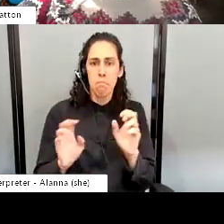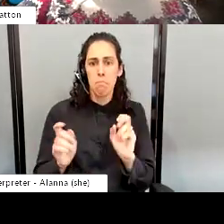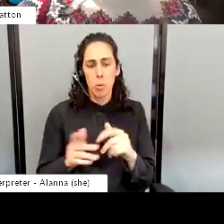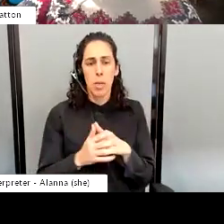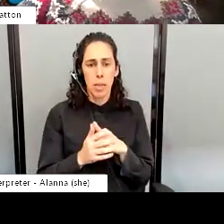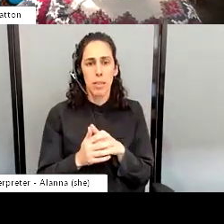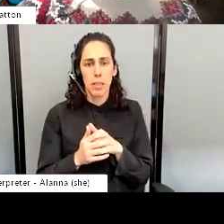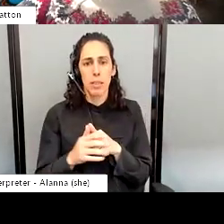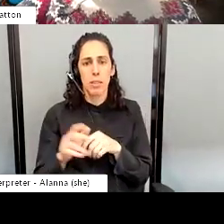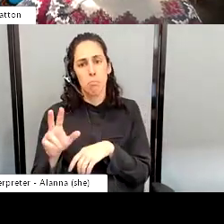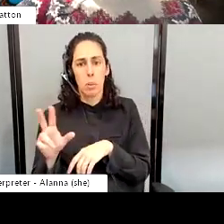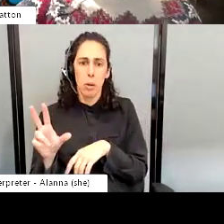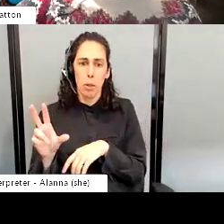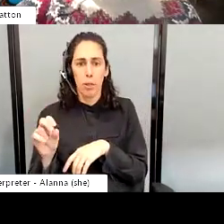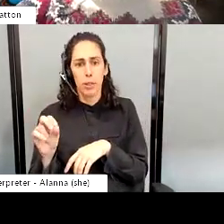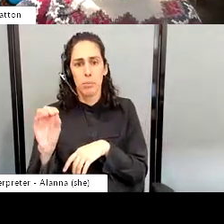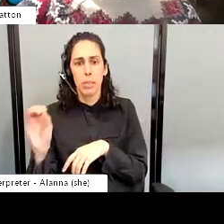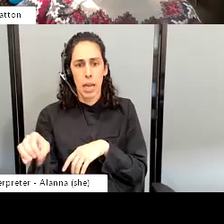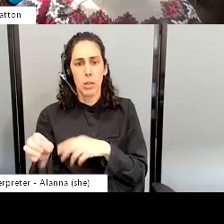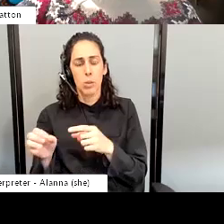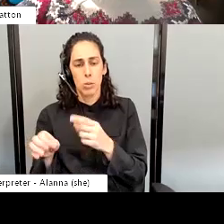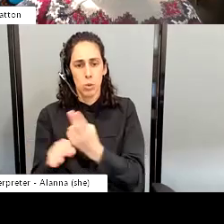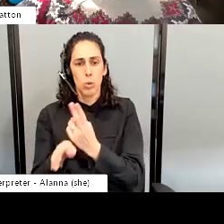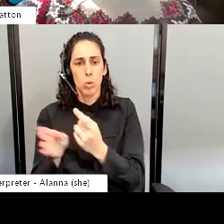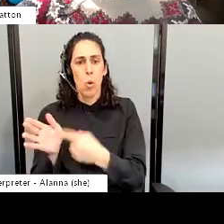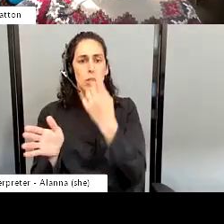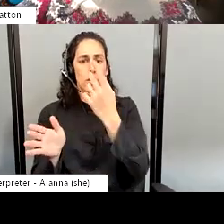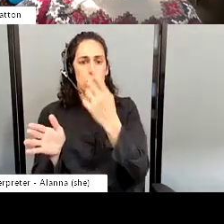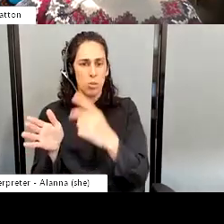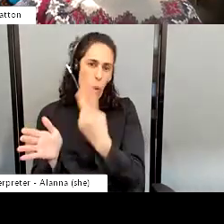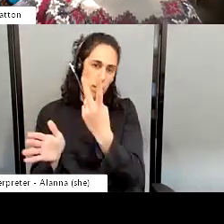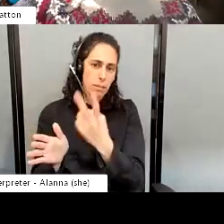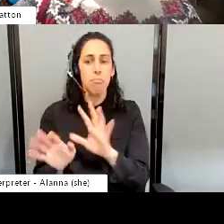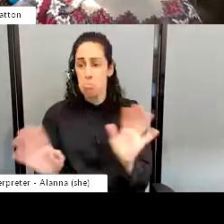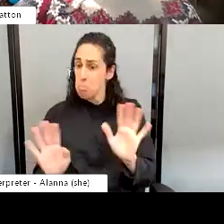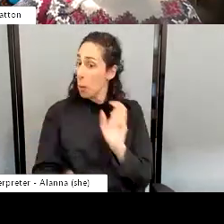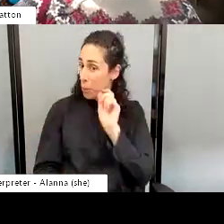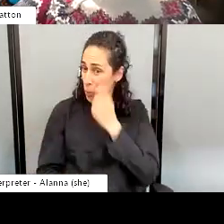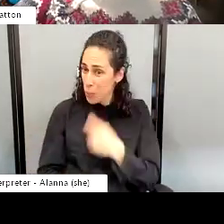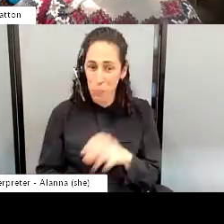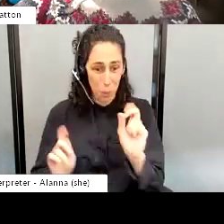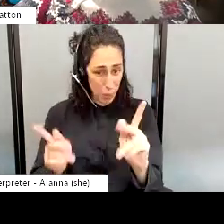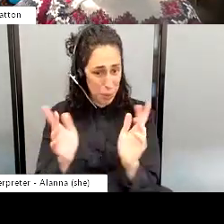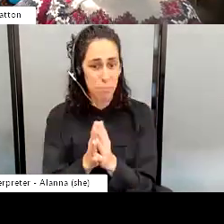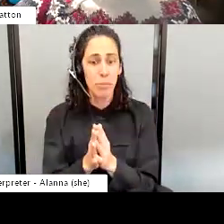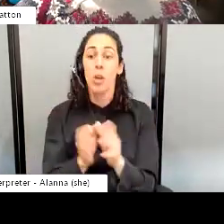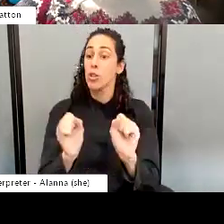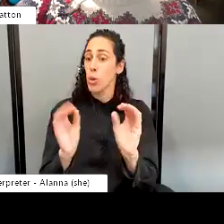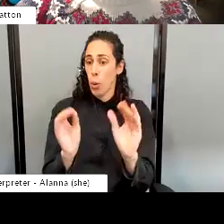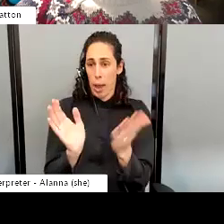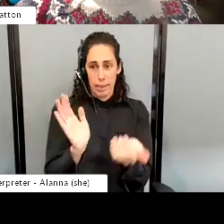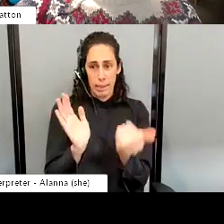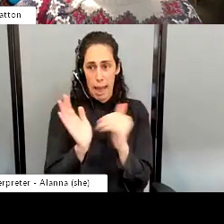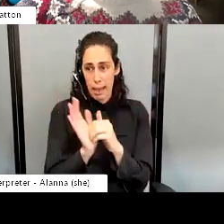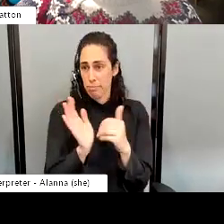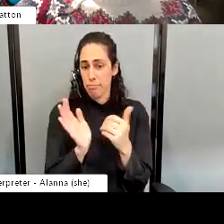have about 15% that have used it often. So the chat is there. We certainly, as Phil and I continue, invite you to add